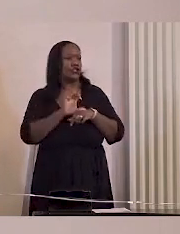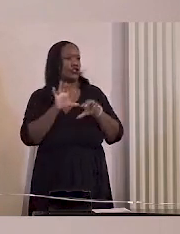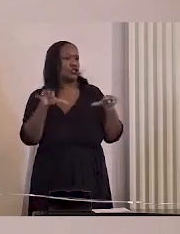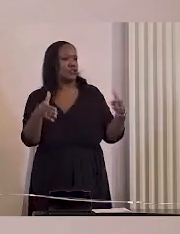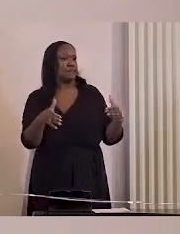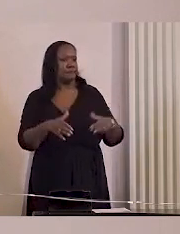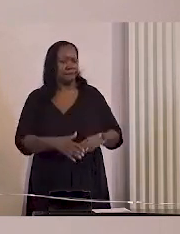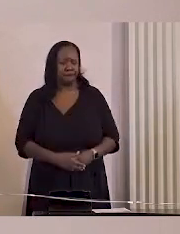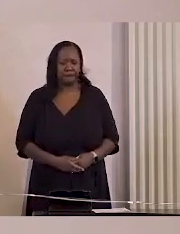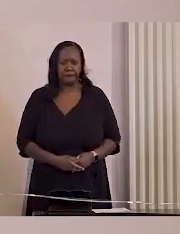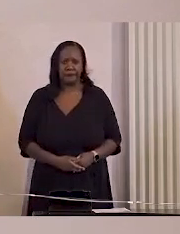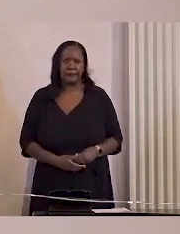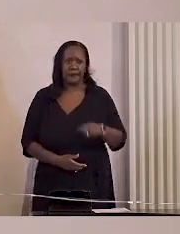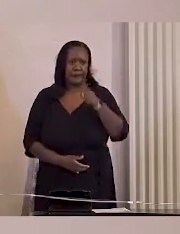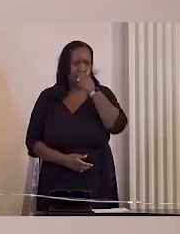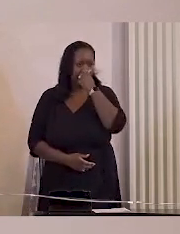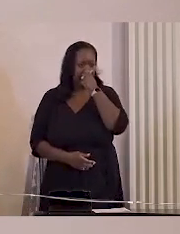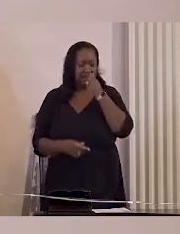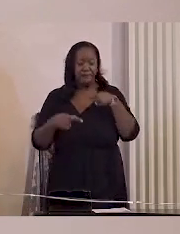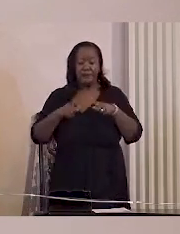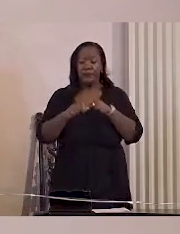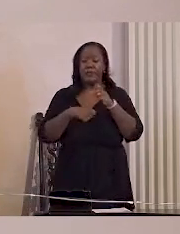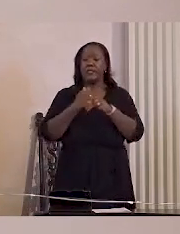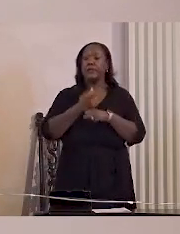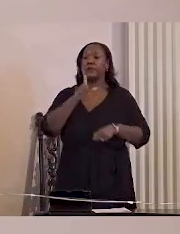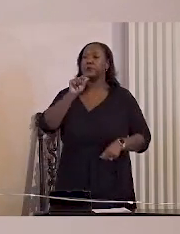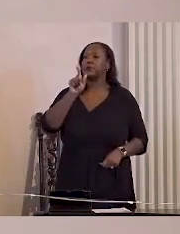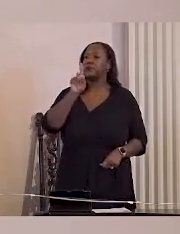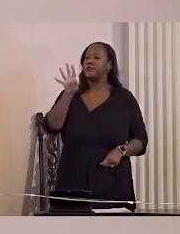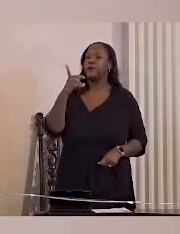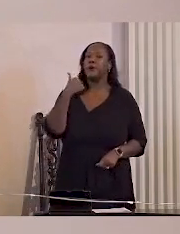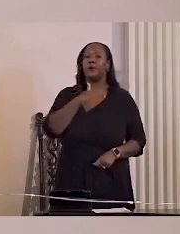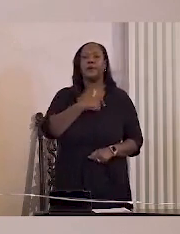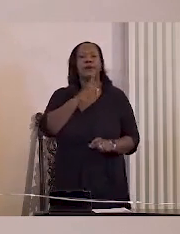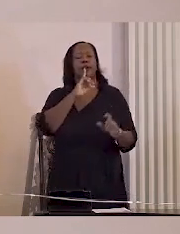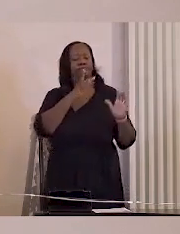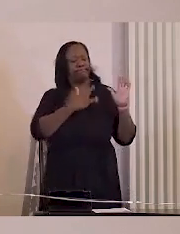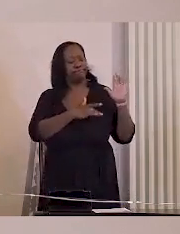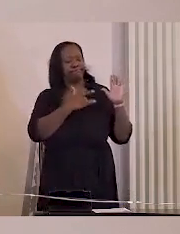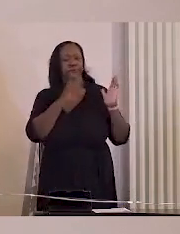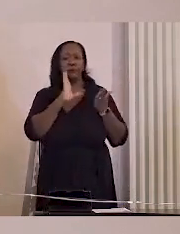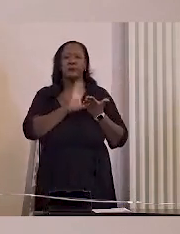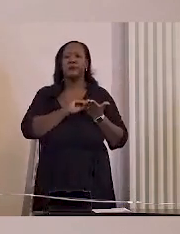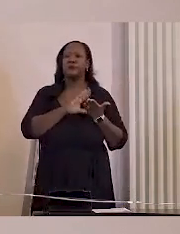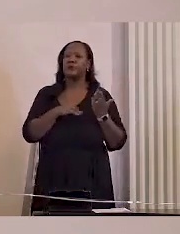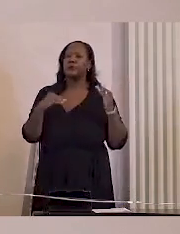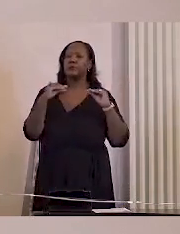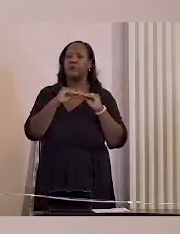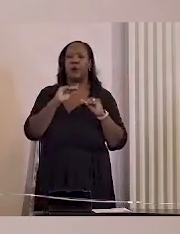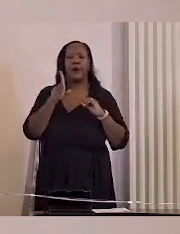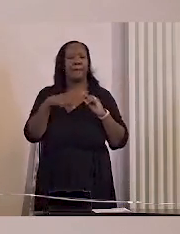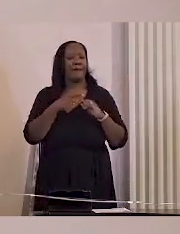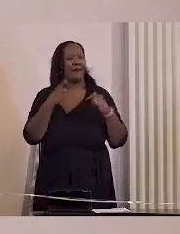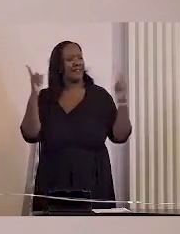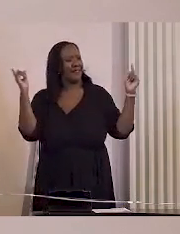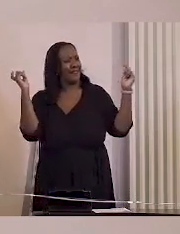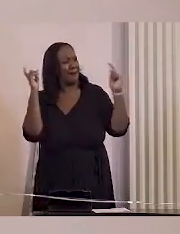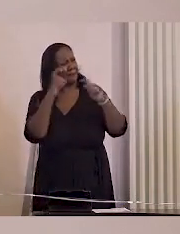In 2024, our All Souls beloved community is pledging to learn more about these